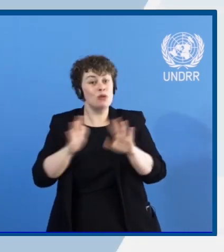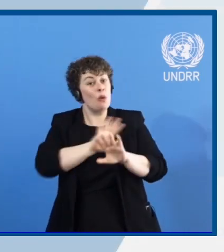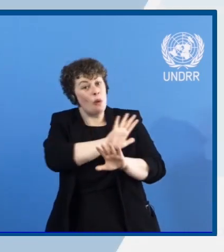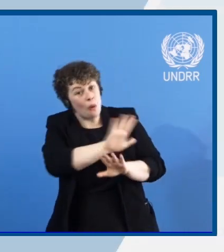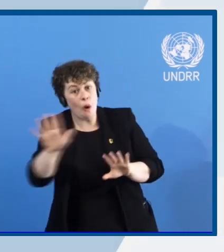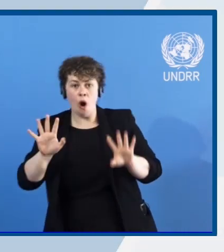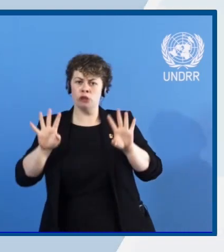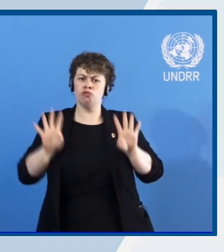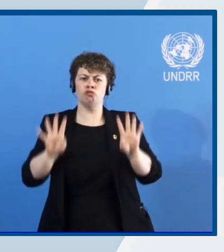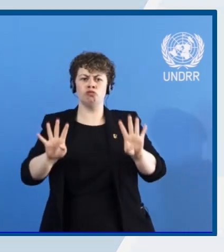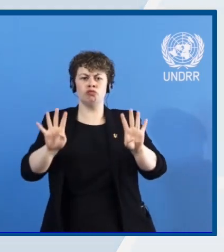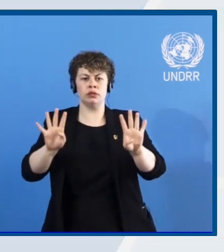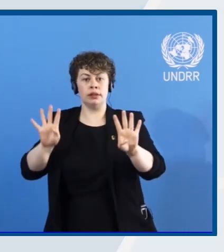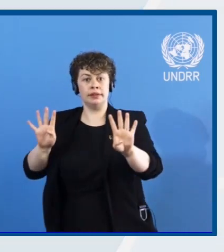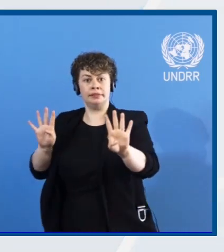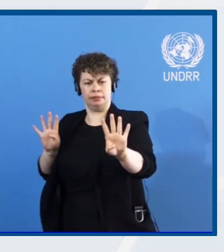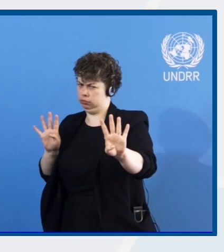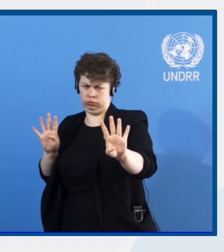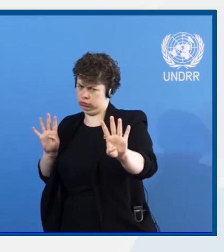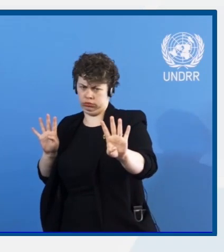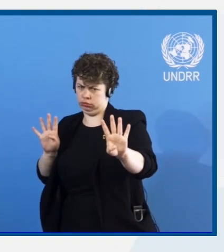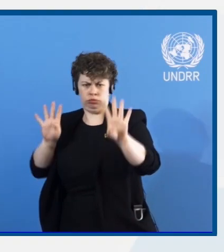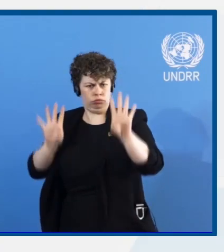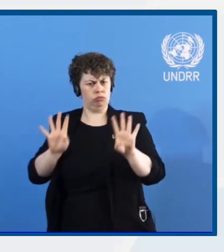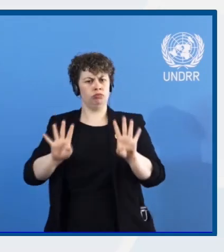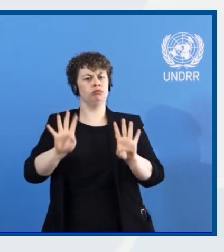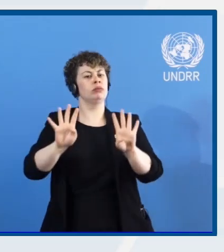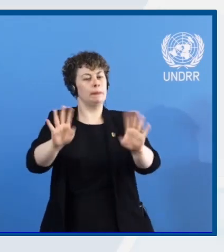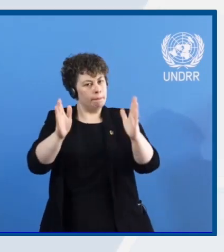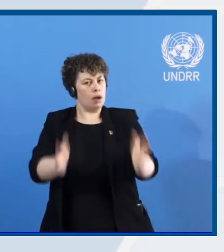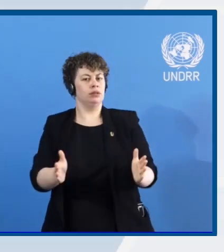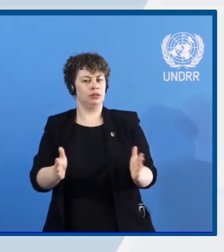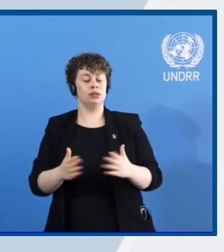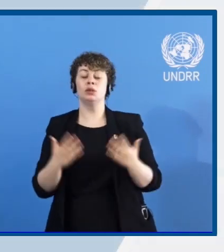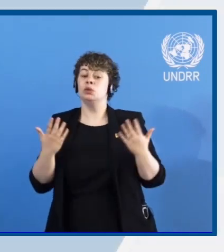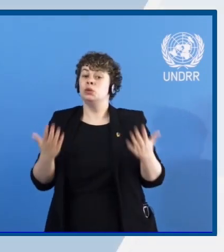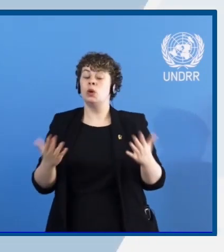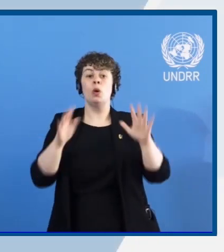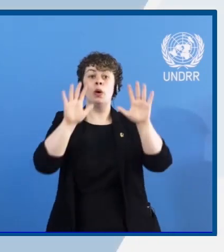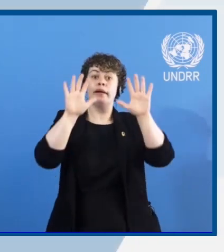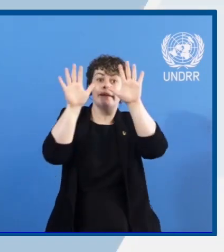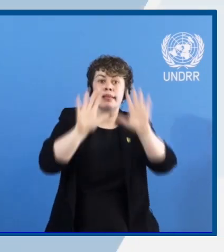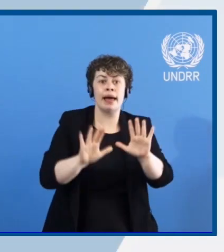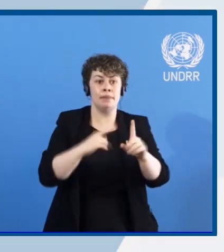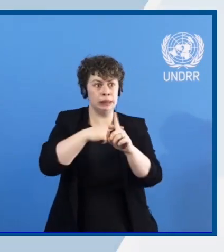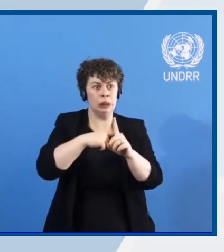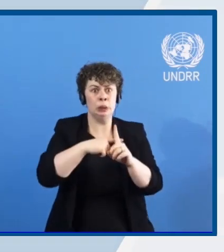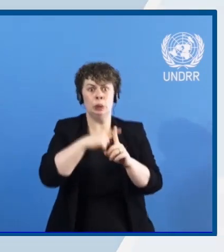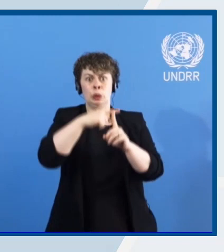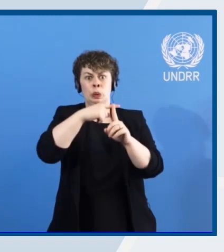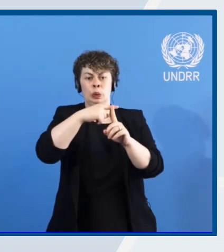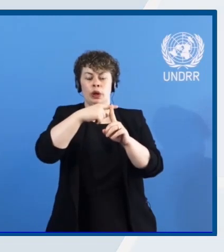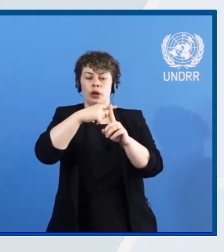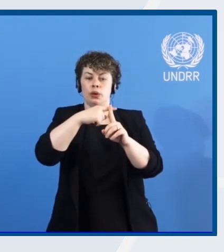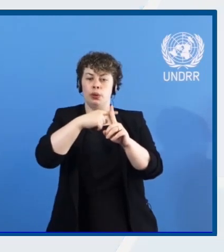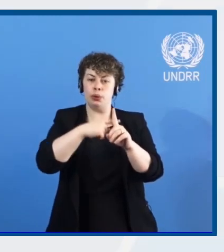principle. And climate action needs to go hand in hand with lifting the poor out of poverty, building